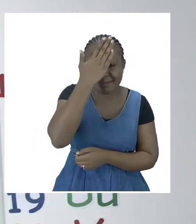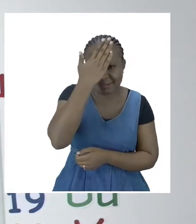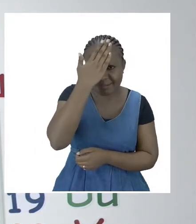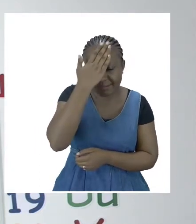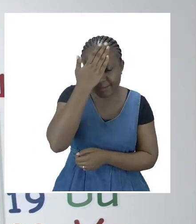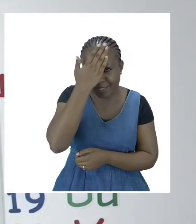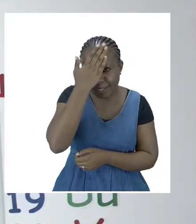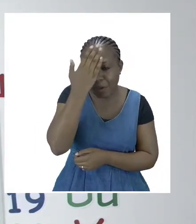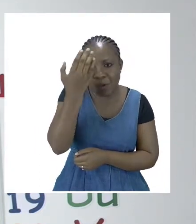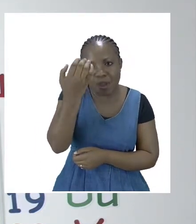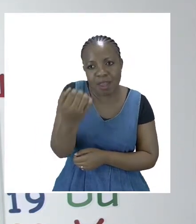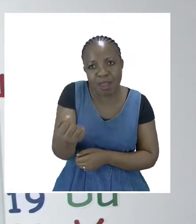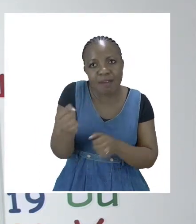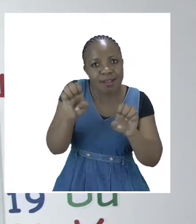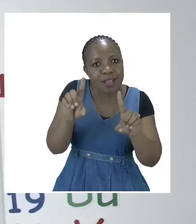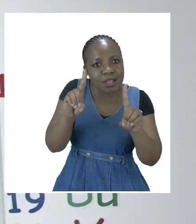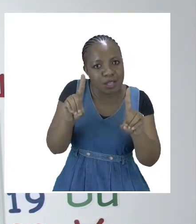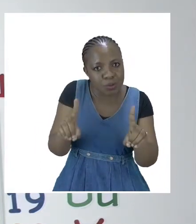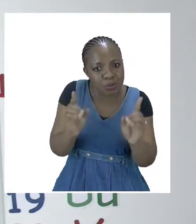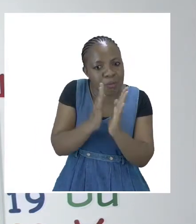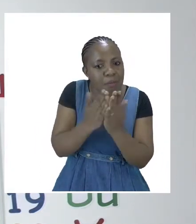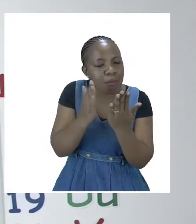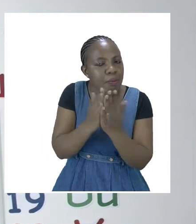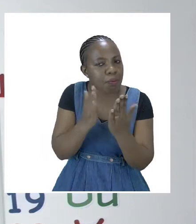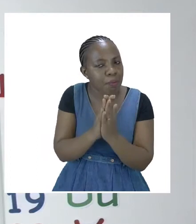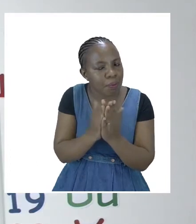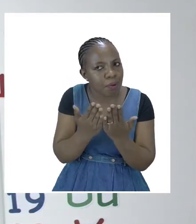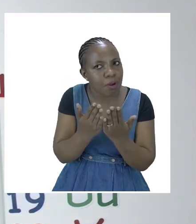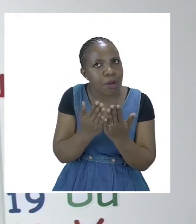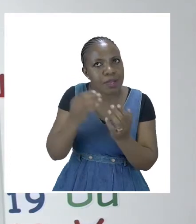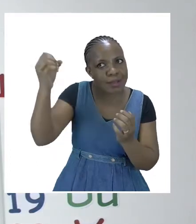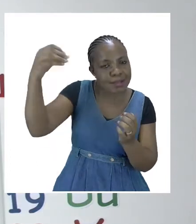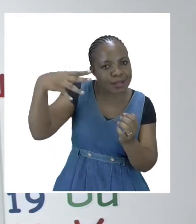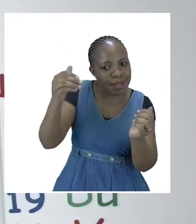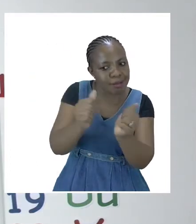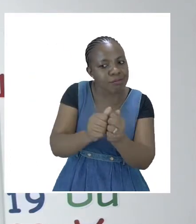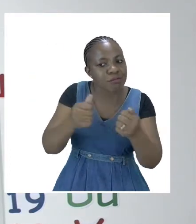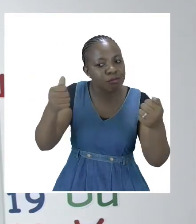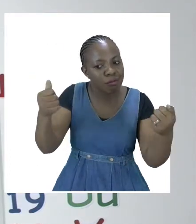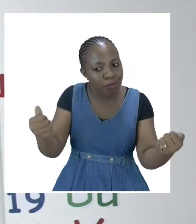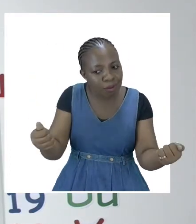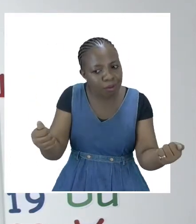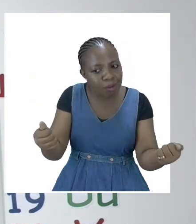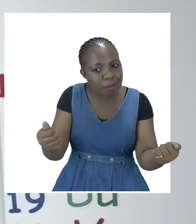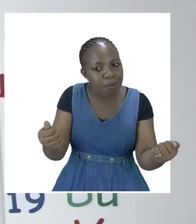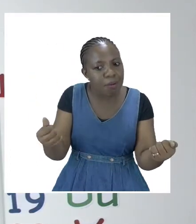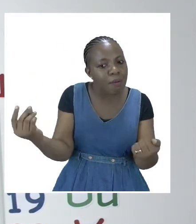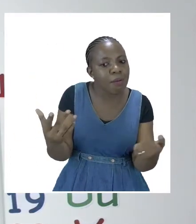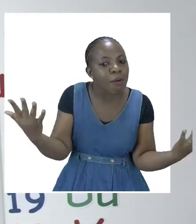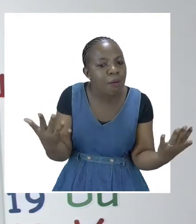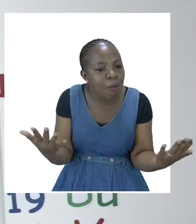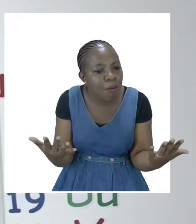booklet in our daily newspaper, street sales, or at your school every Monday